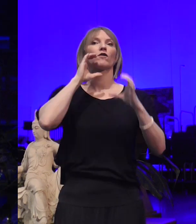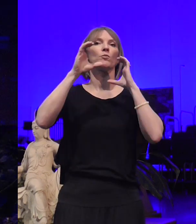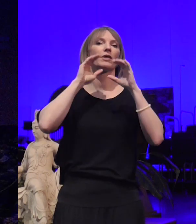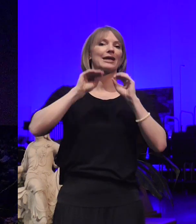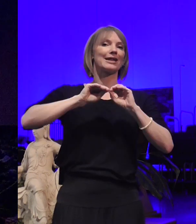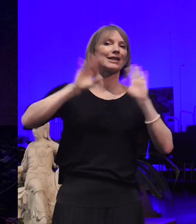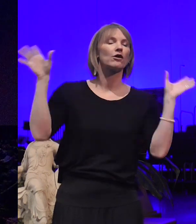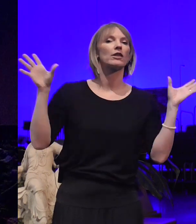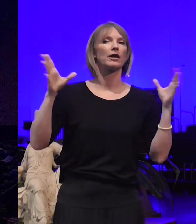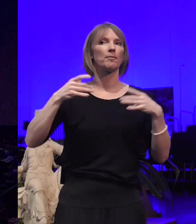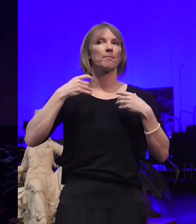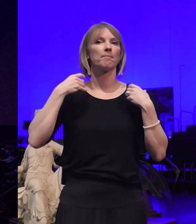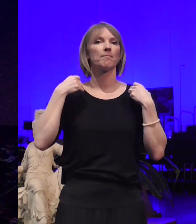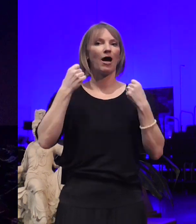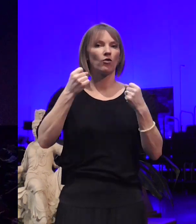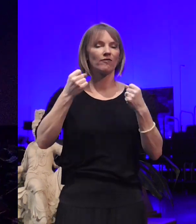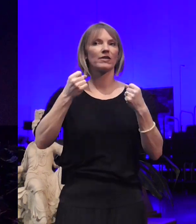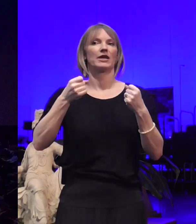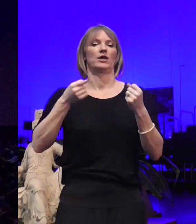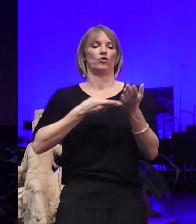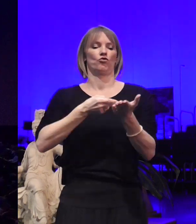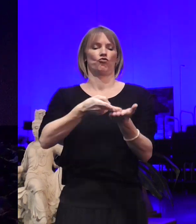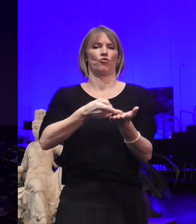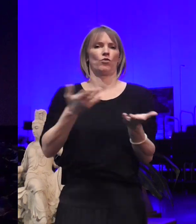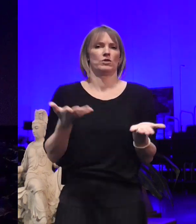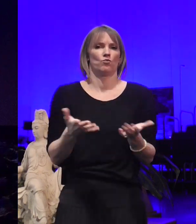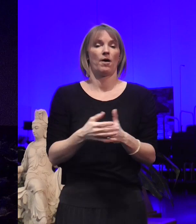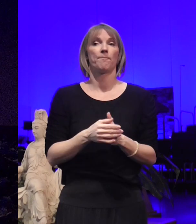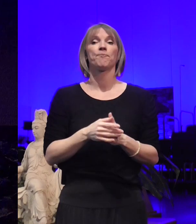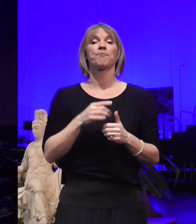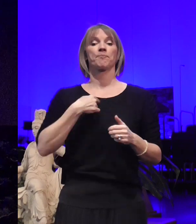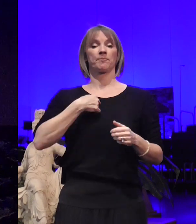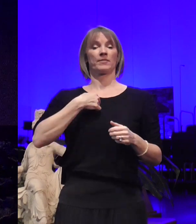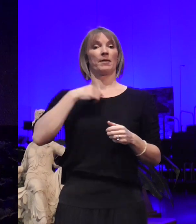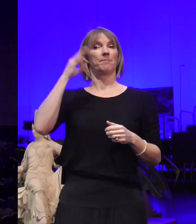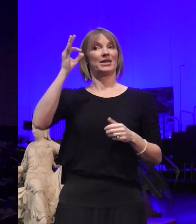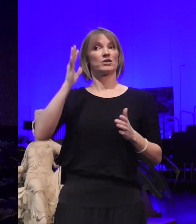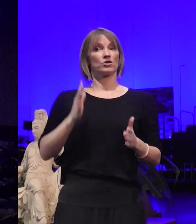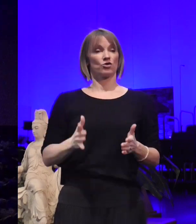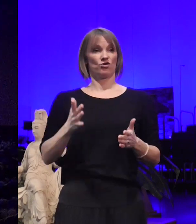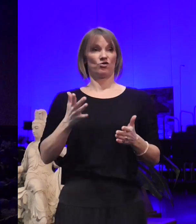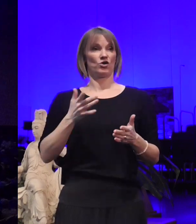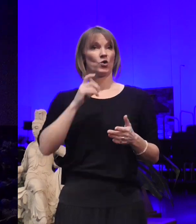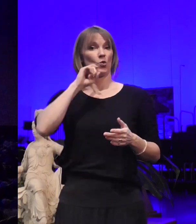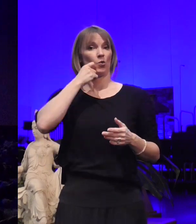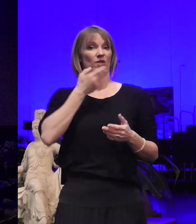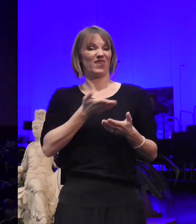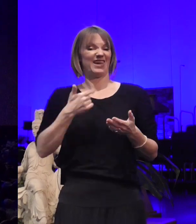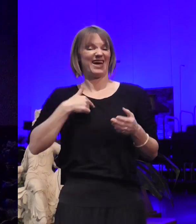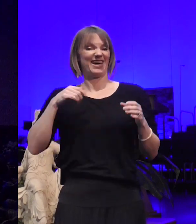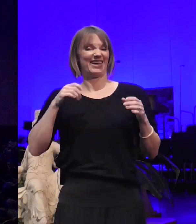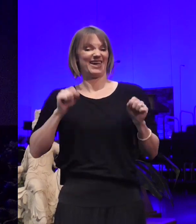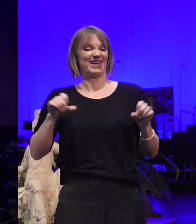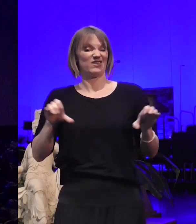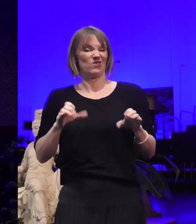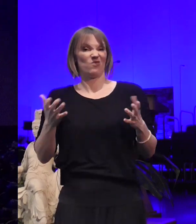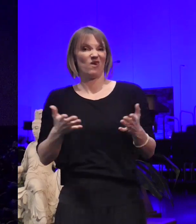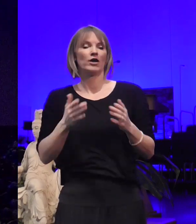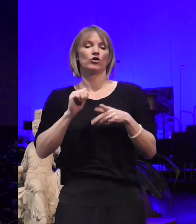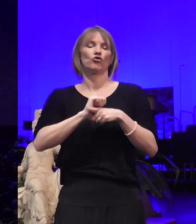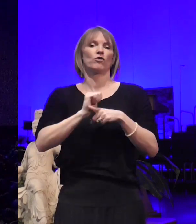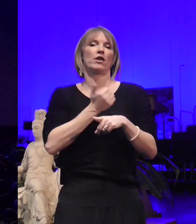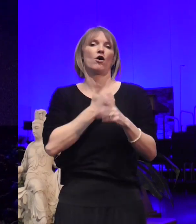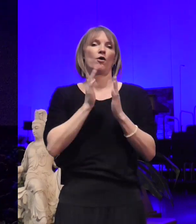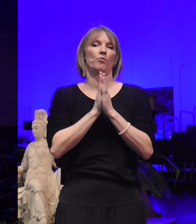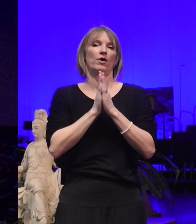and profoundly what the truth is. As a minister, one of the coolest things I get to do is train our practitioners. And